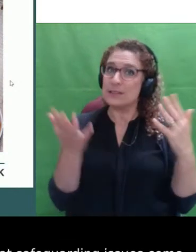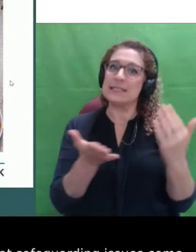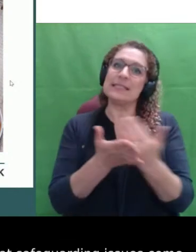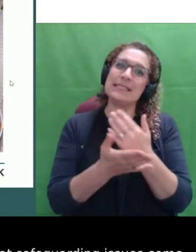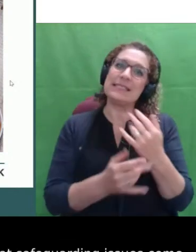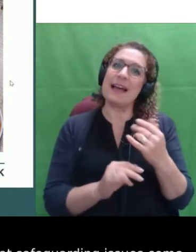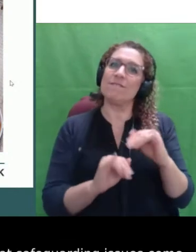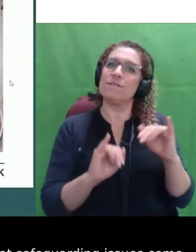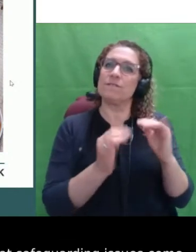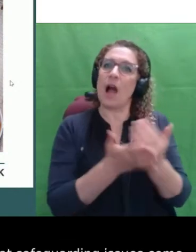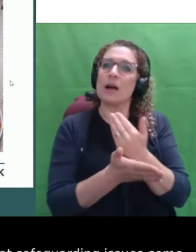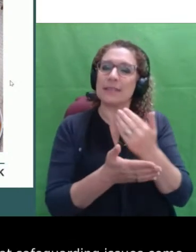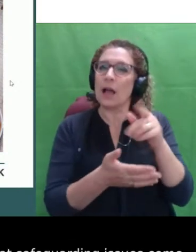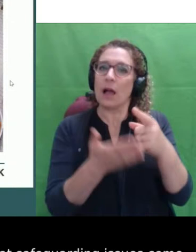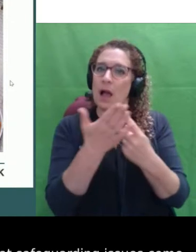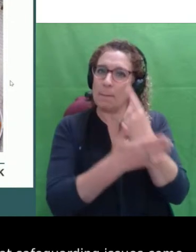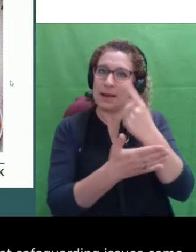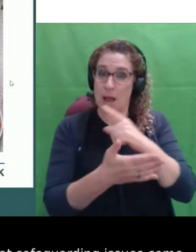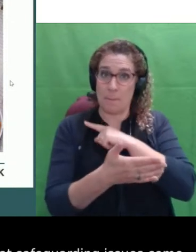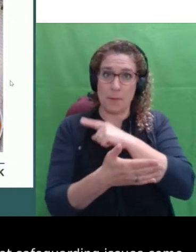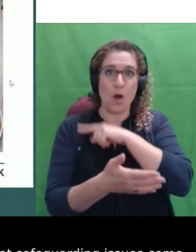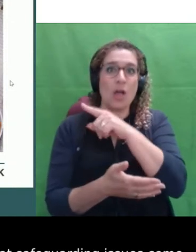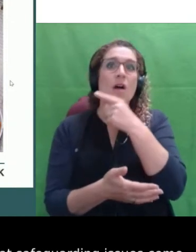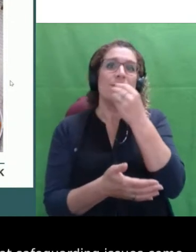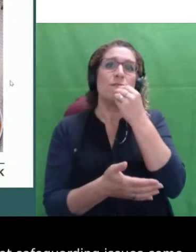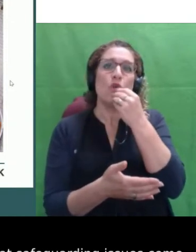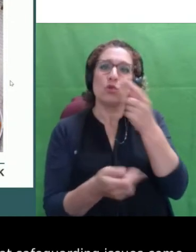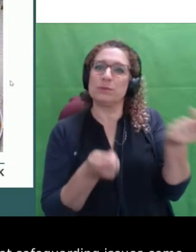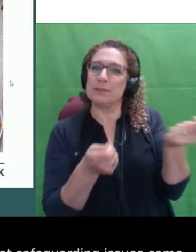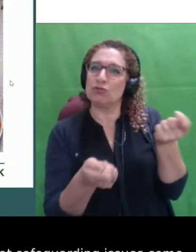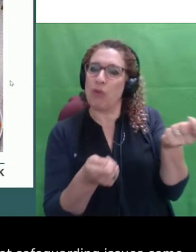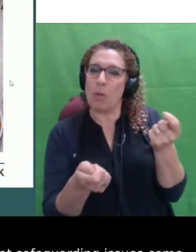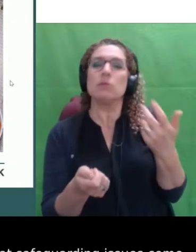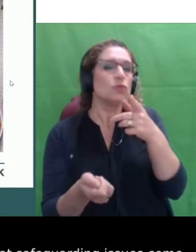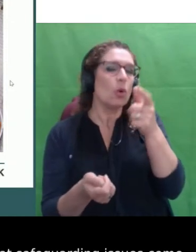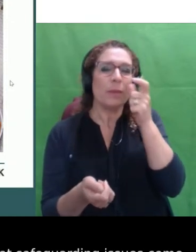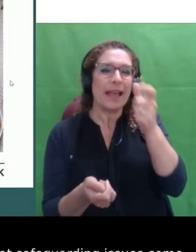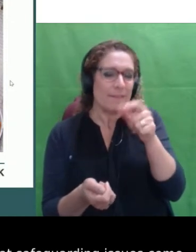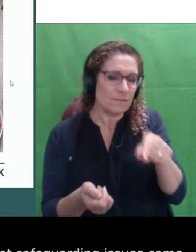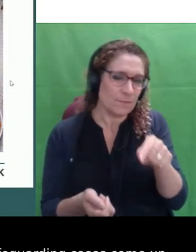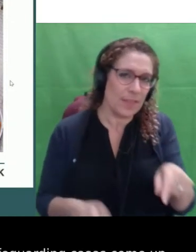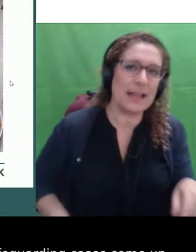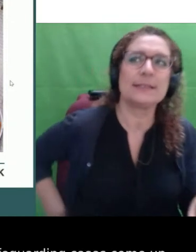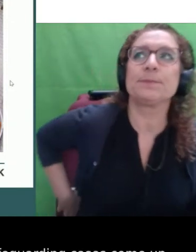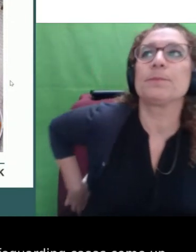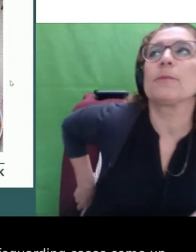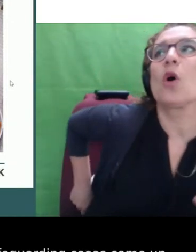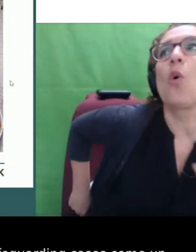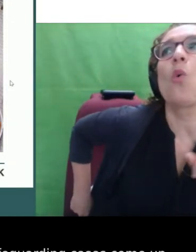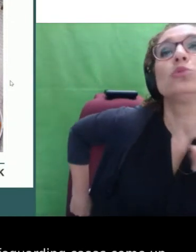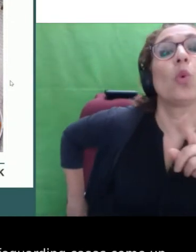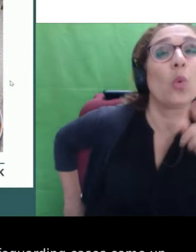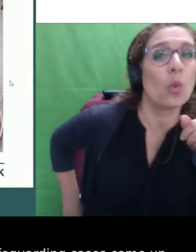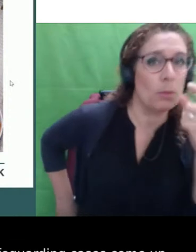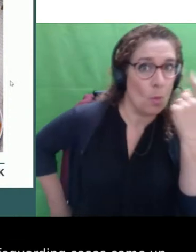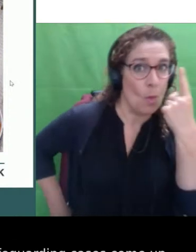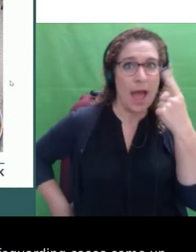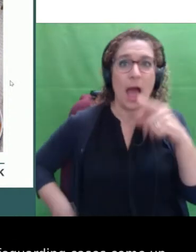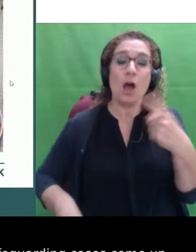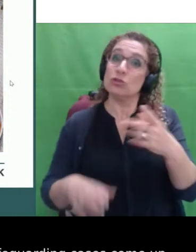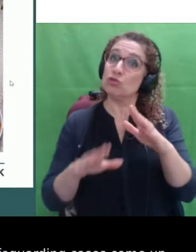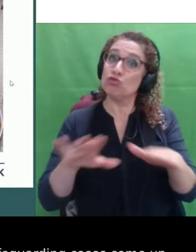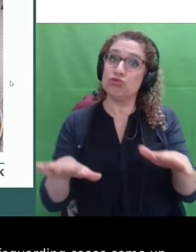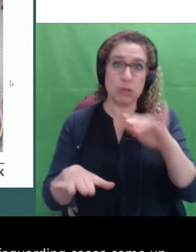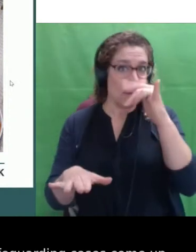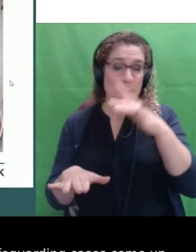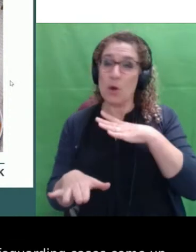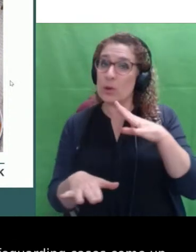up where it was the food being controlled so just be aware of that be aware that if you know children will need to be examined